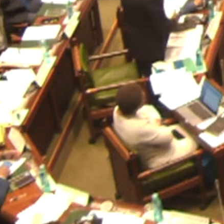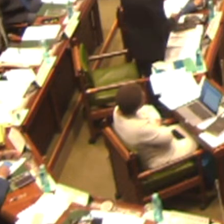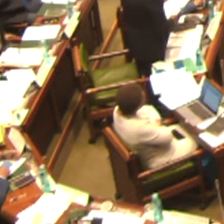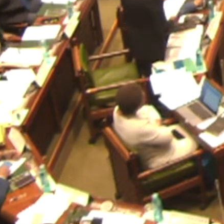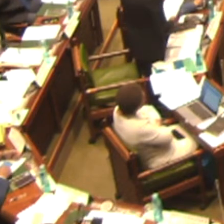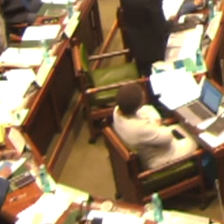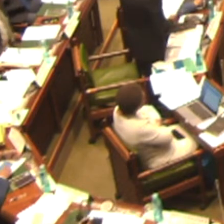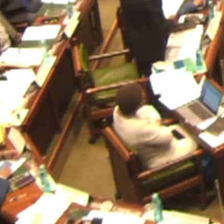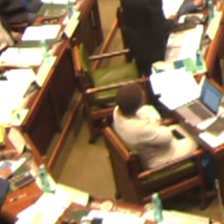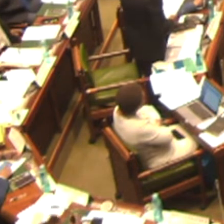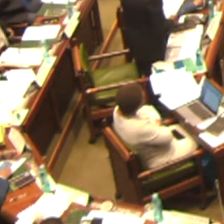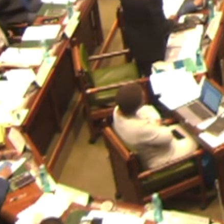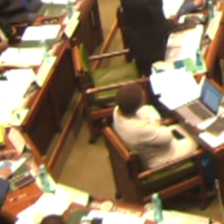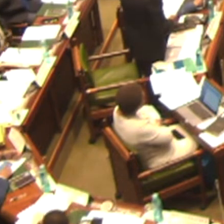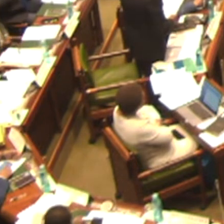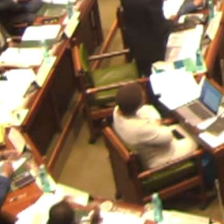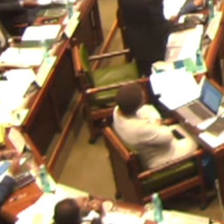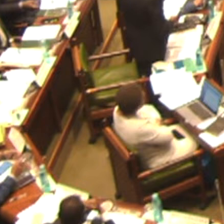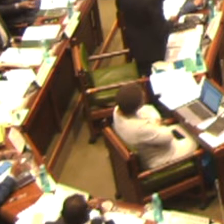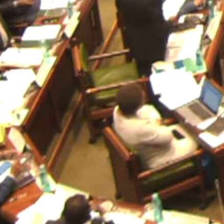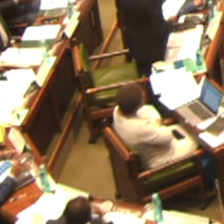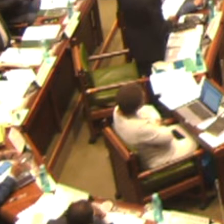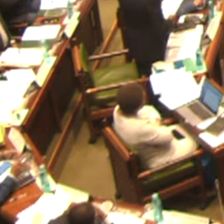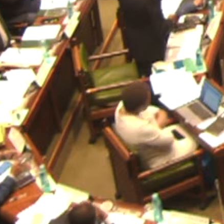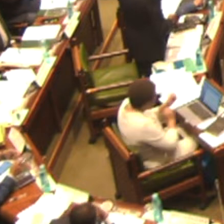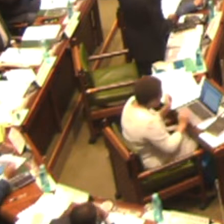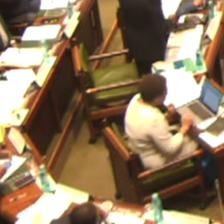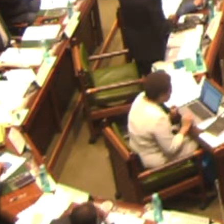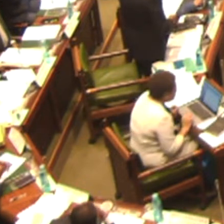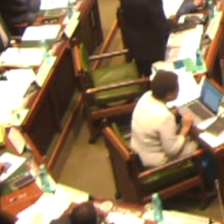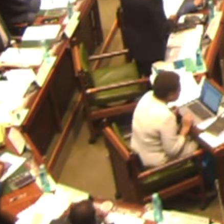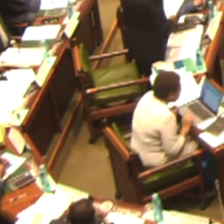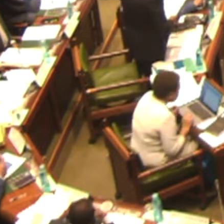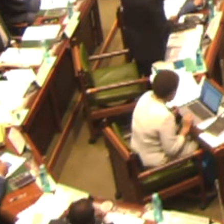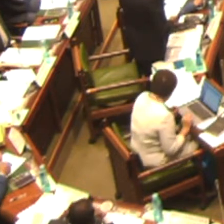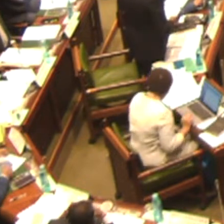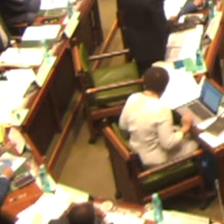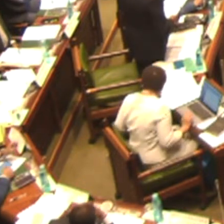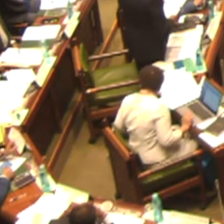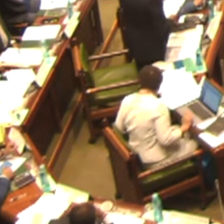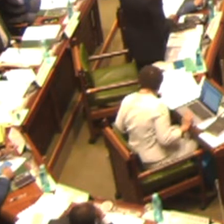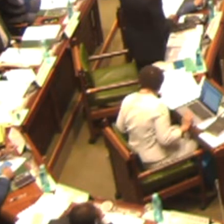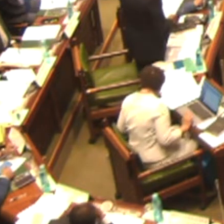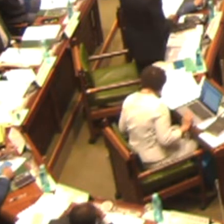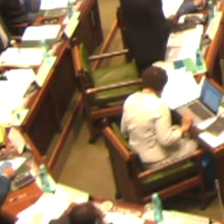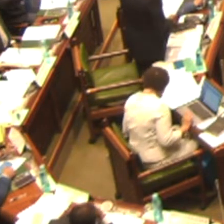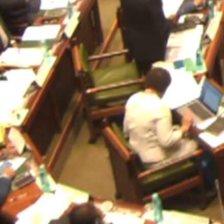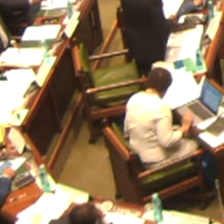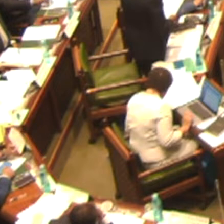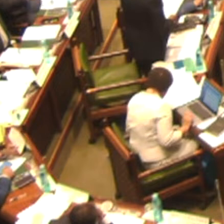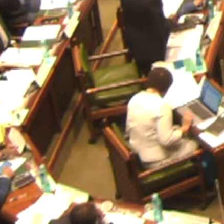Mr. Speaker, I rise to respond to Honourable Kirpal's question on the Ministry's plan